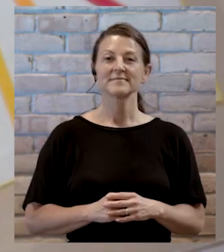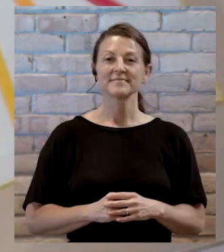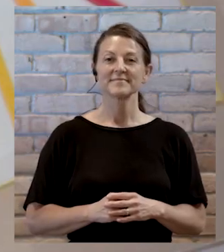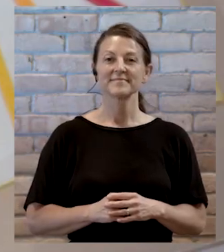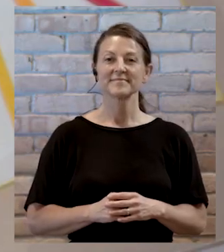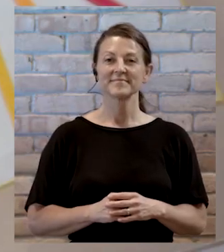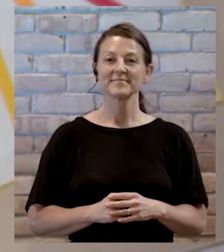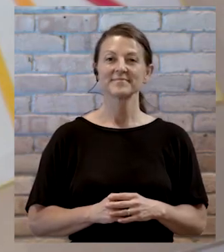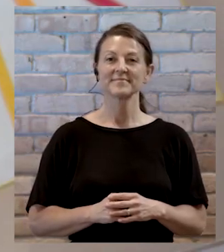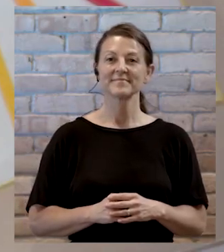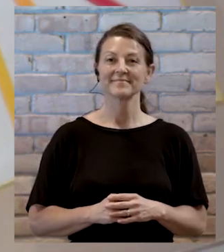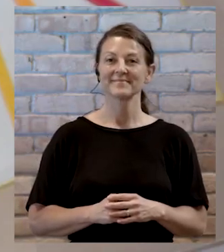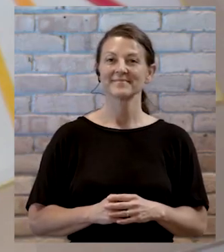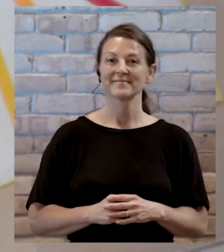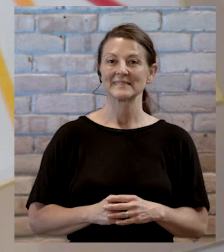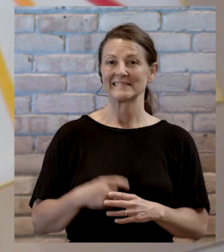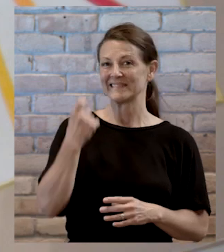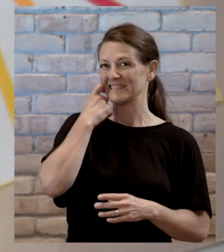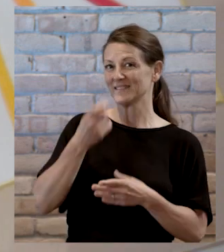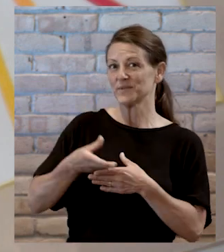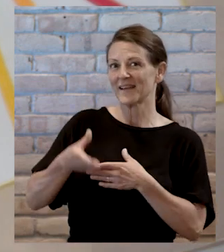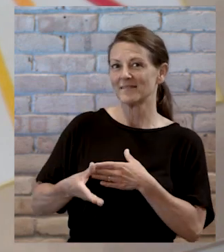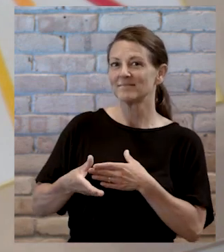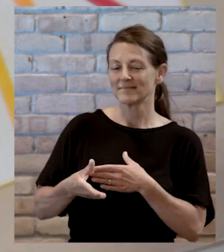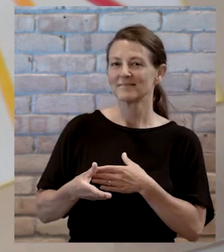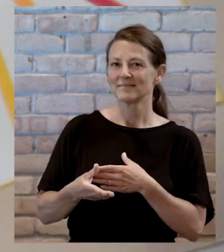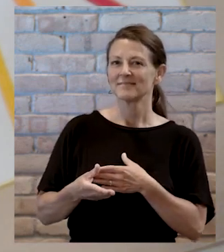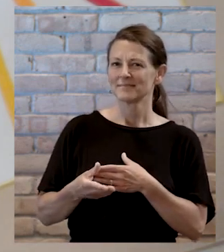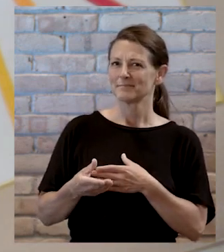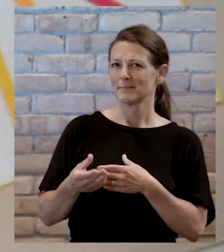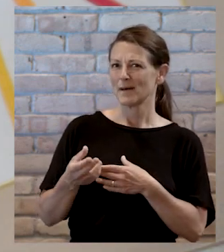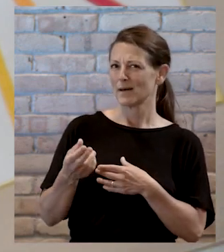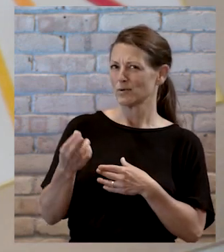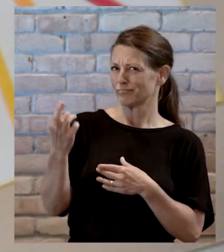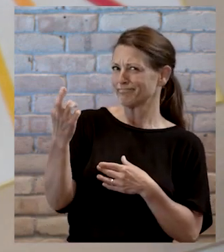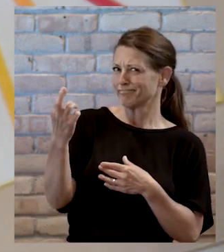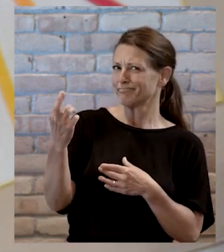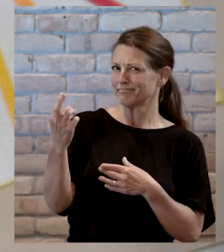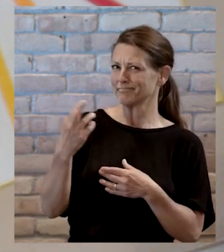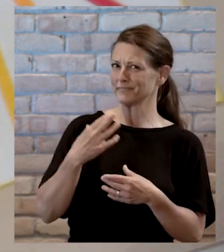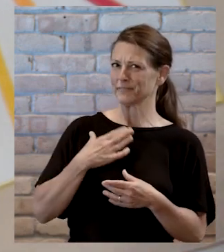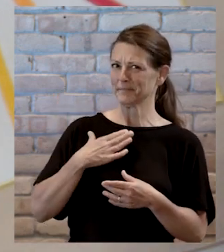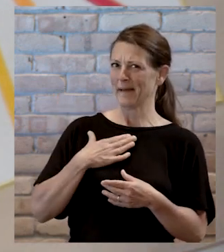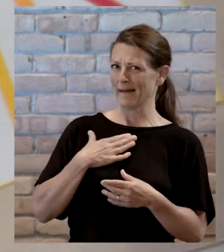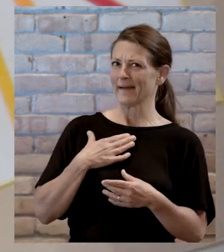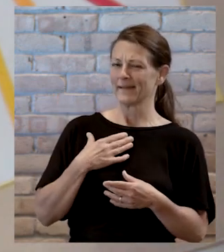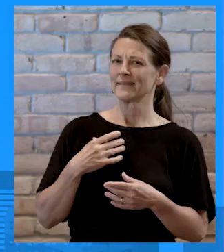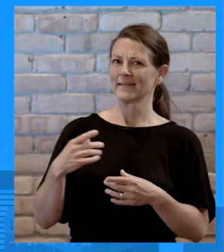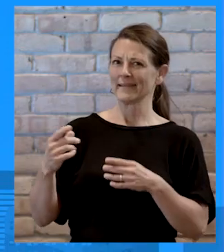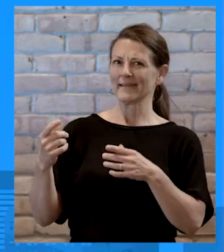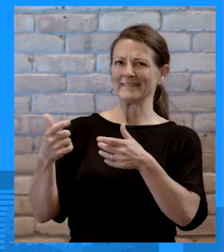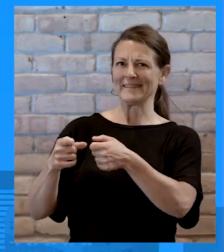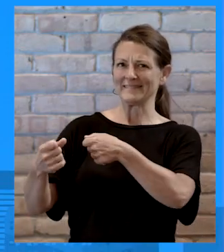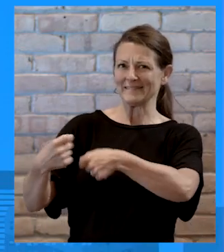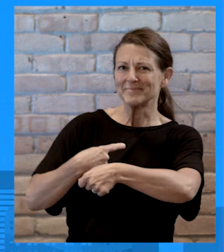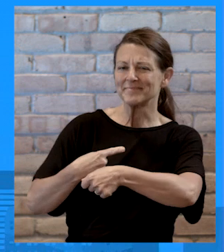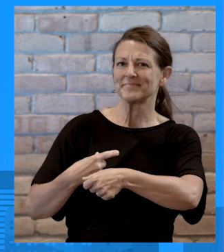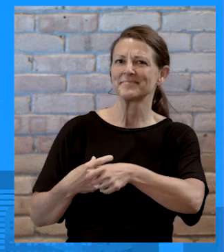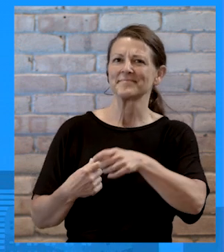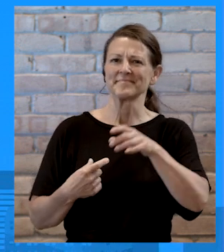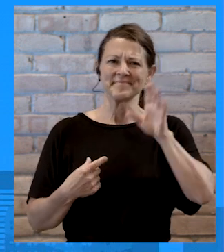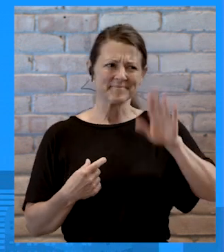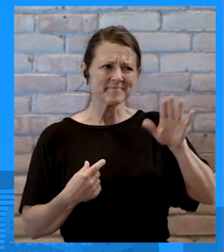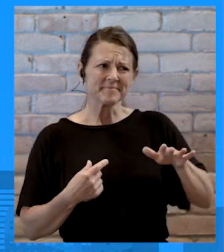This last weekend, I received a text from a good friend of mine, and the text went like this: